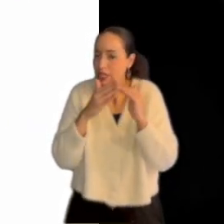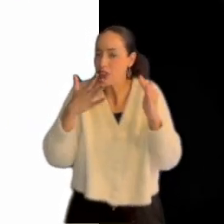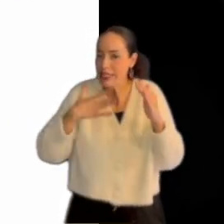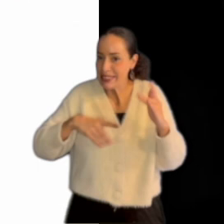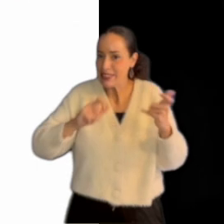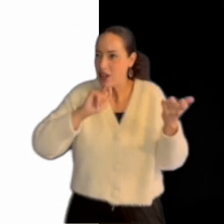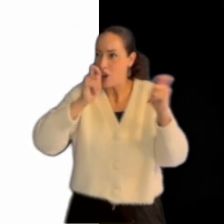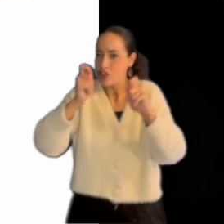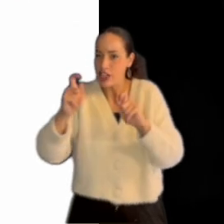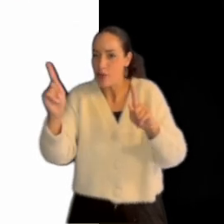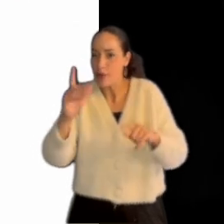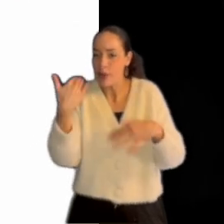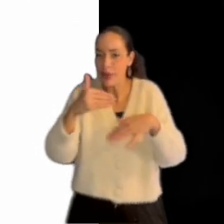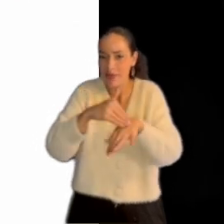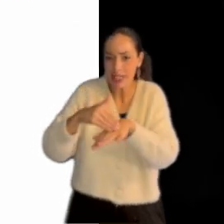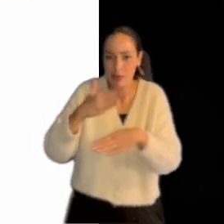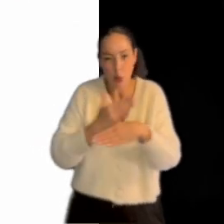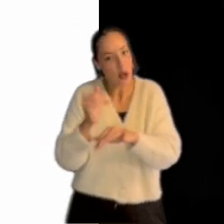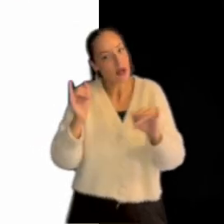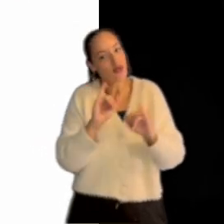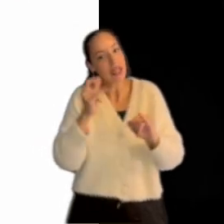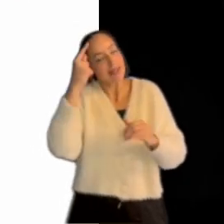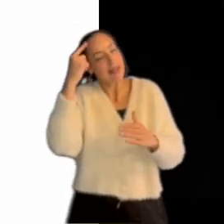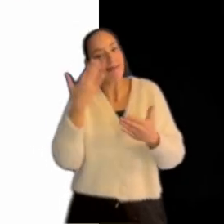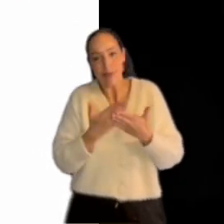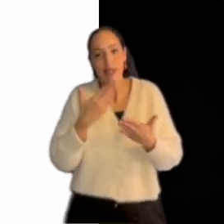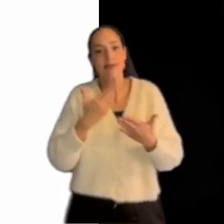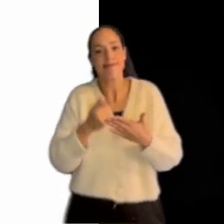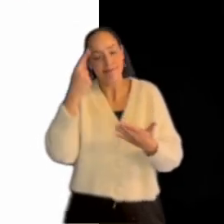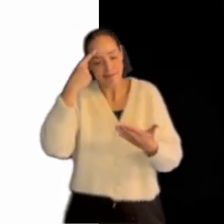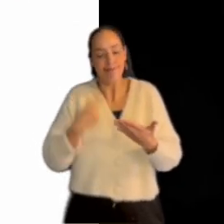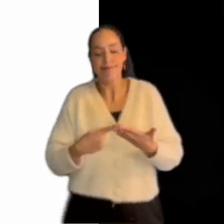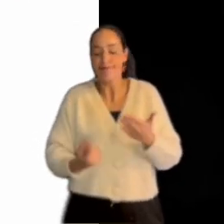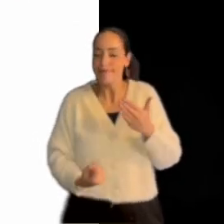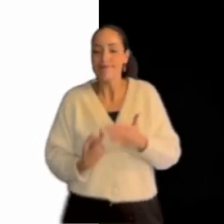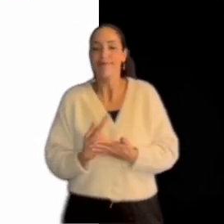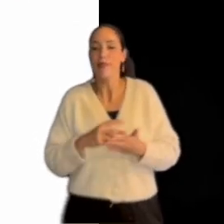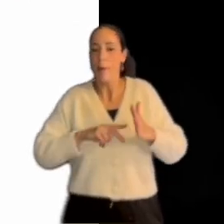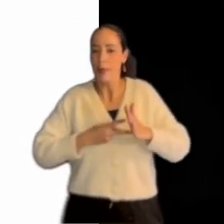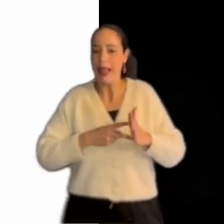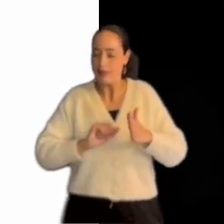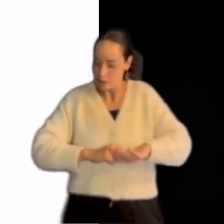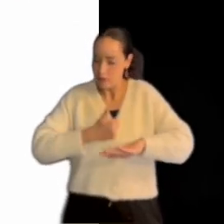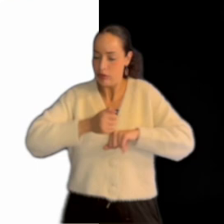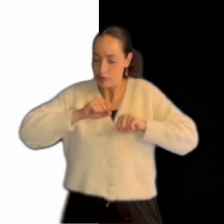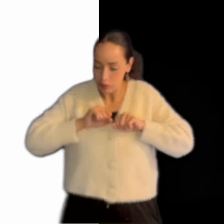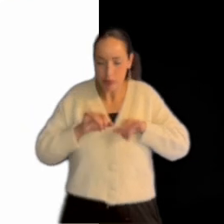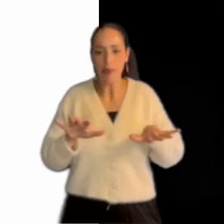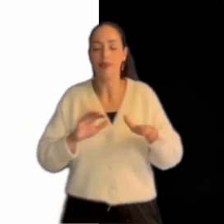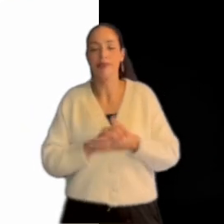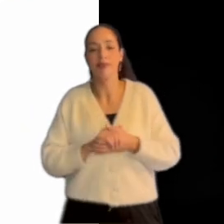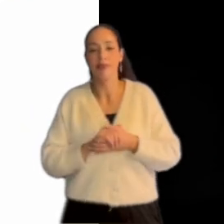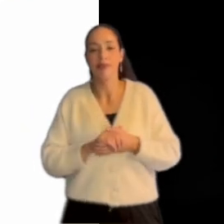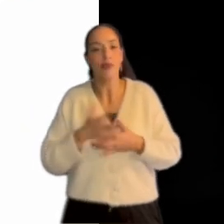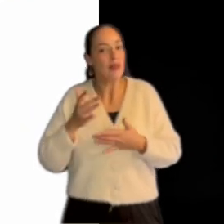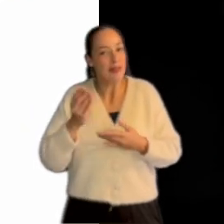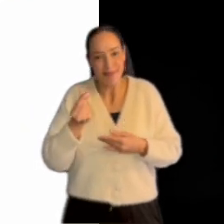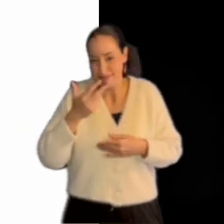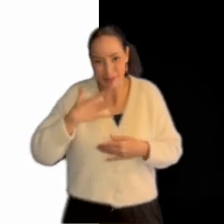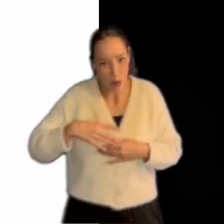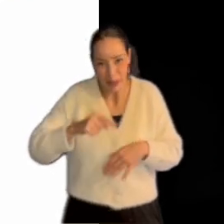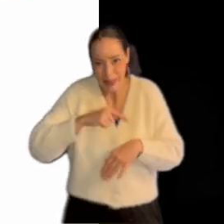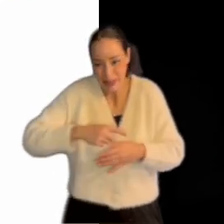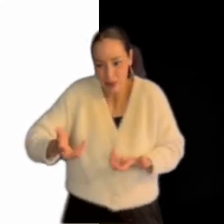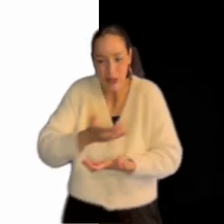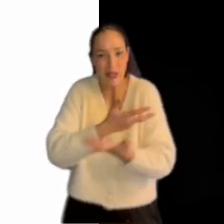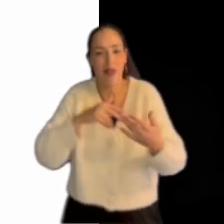implemented, often without the luxury of time for discussion and research. Over the past 5 years, the SENSE model has been used as both